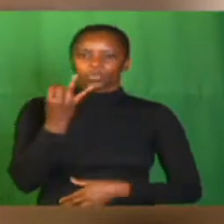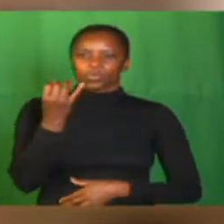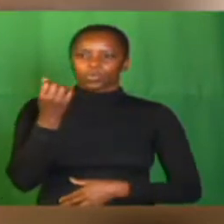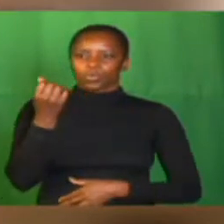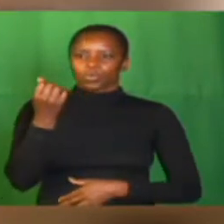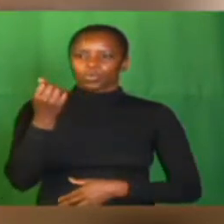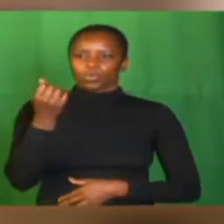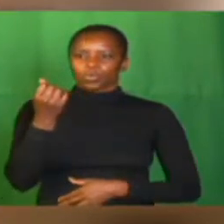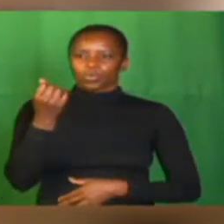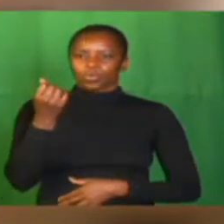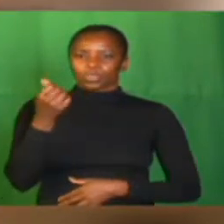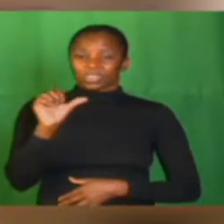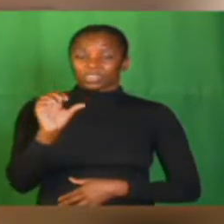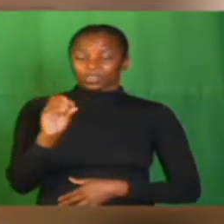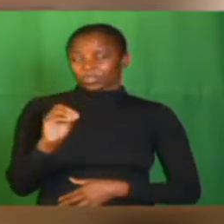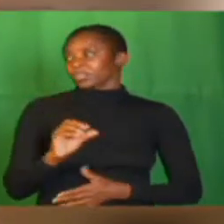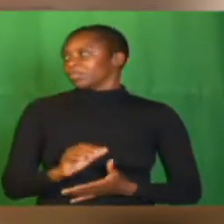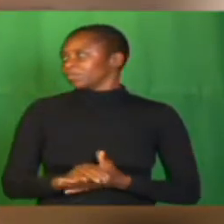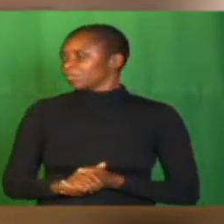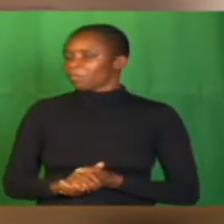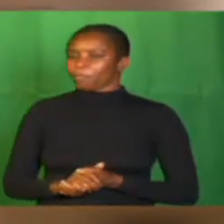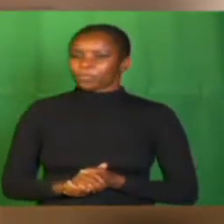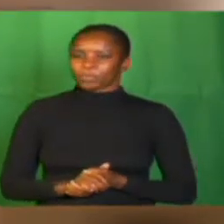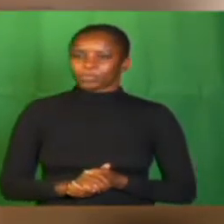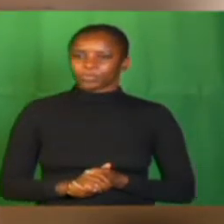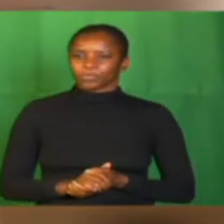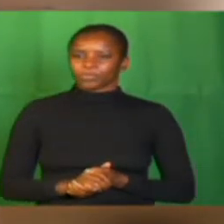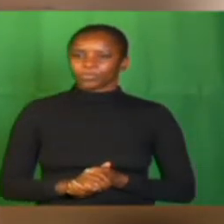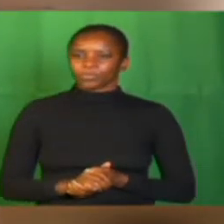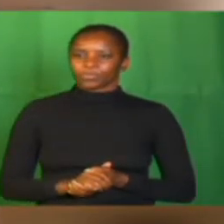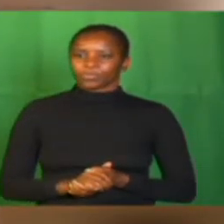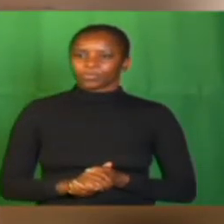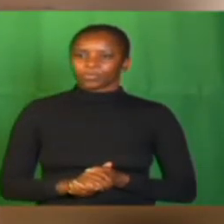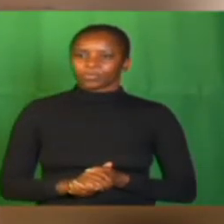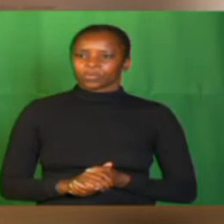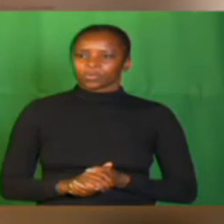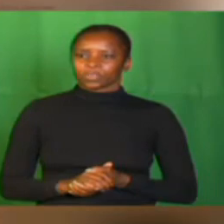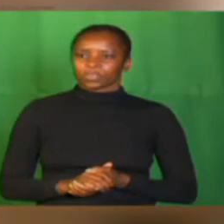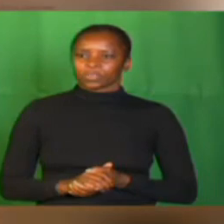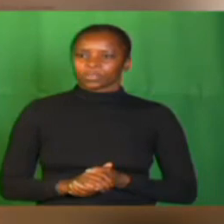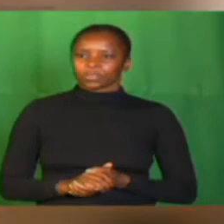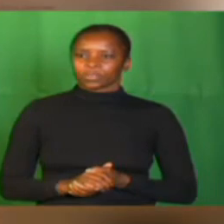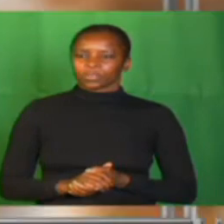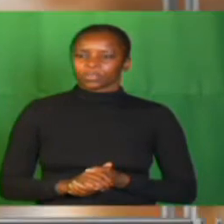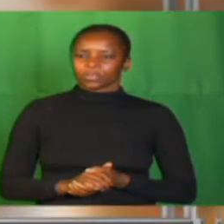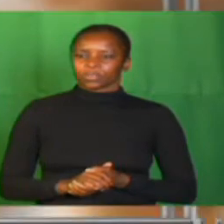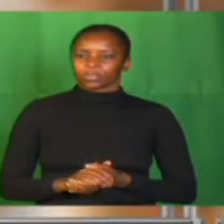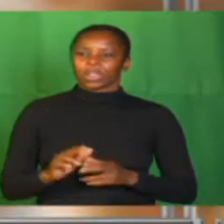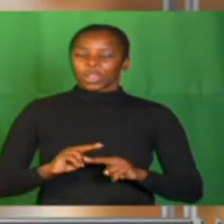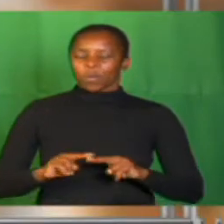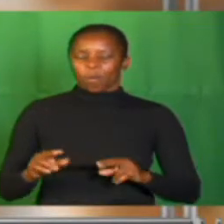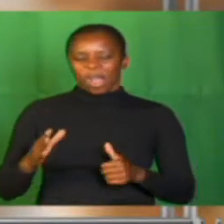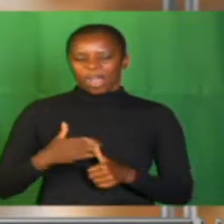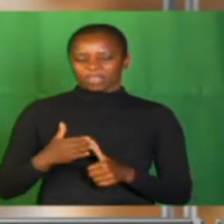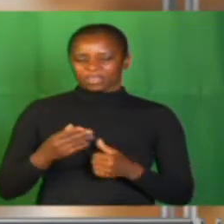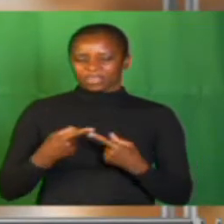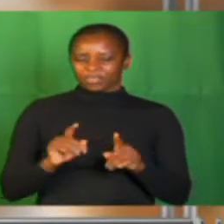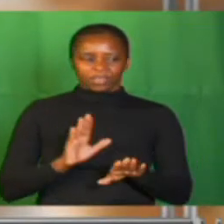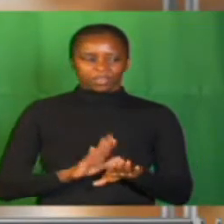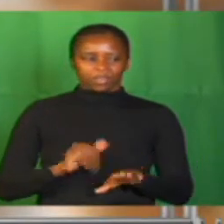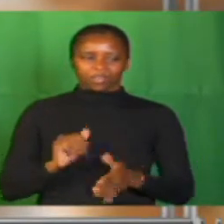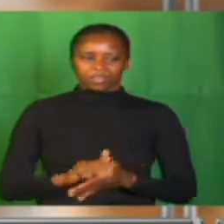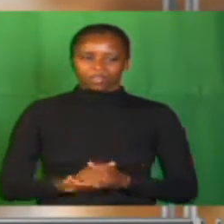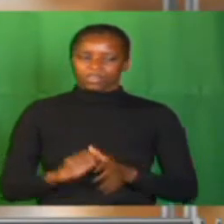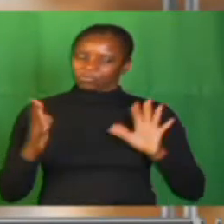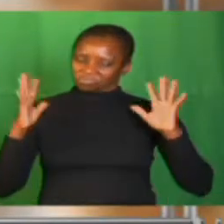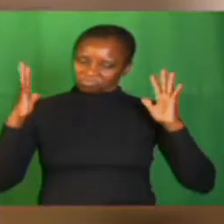216. All of them? So a few, far? A few. So far? Yes, so okay. far. No one has a different answer? No. That's wonderful. That's